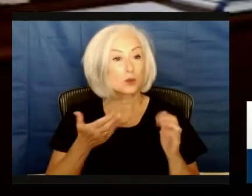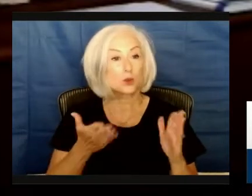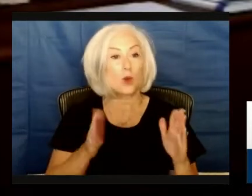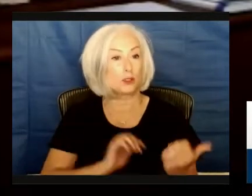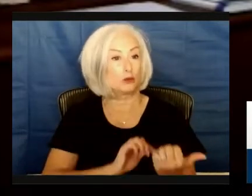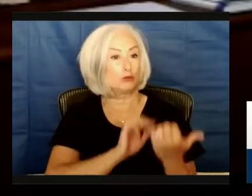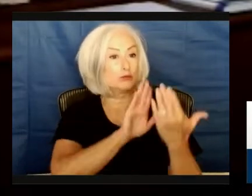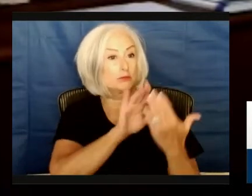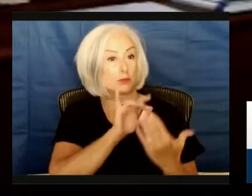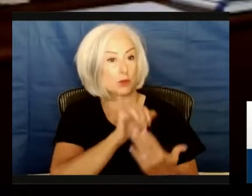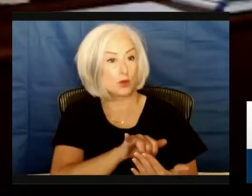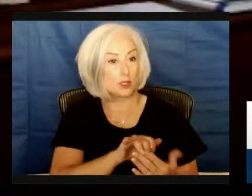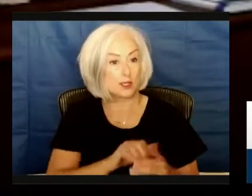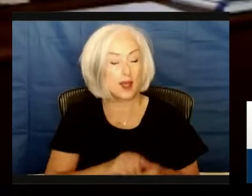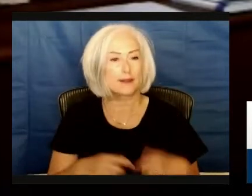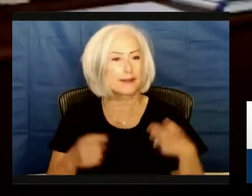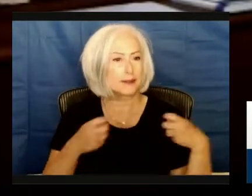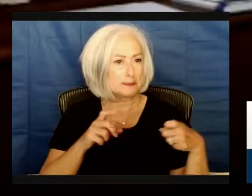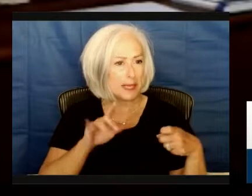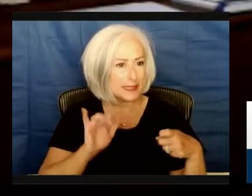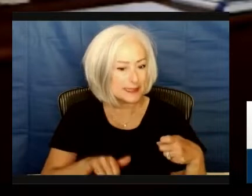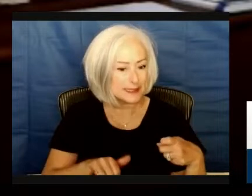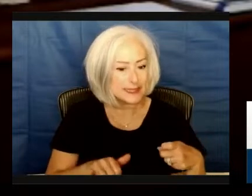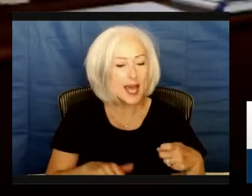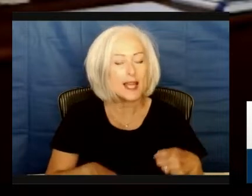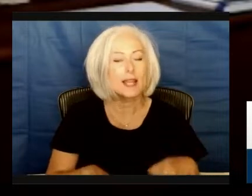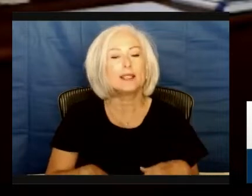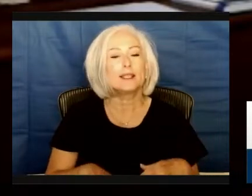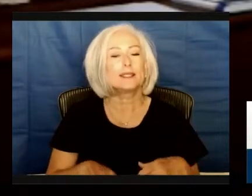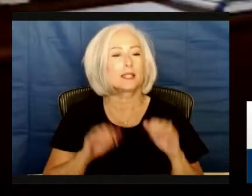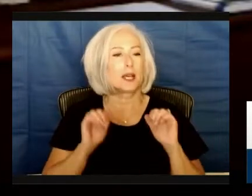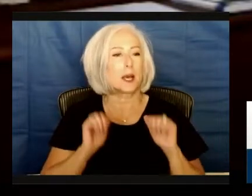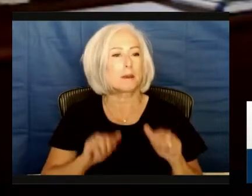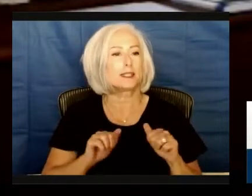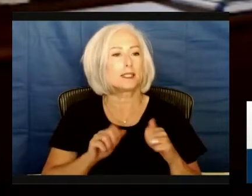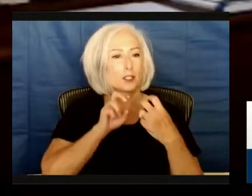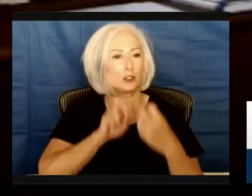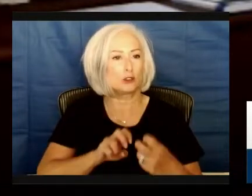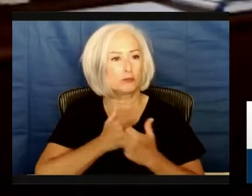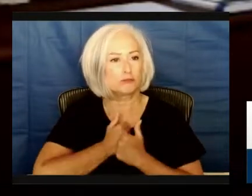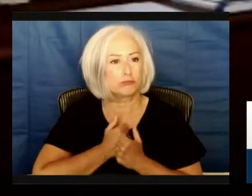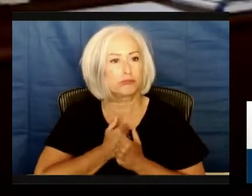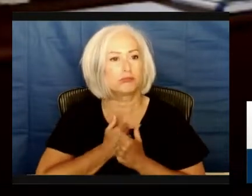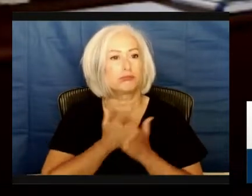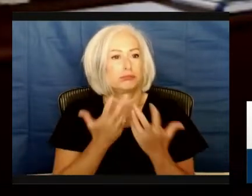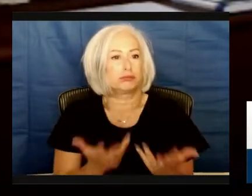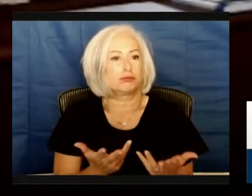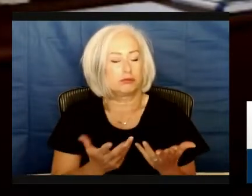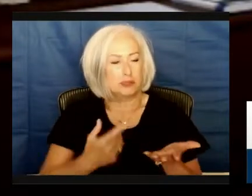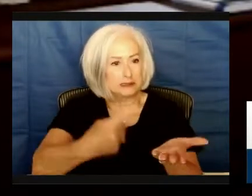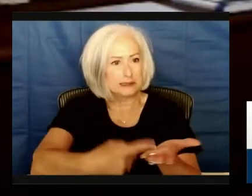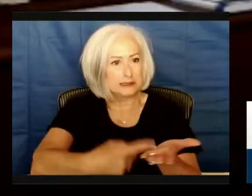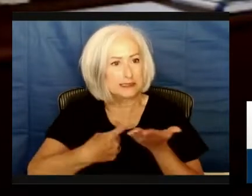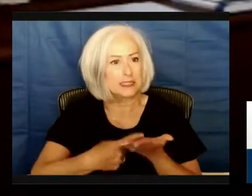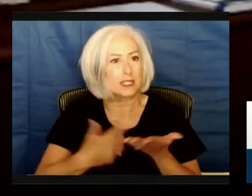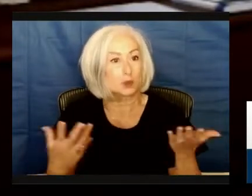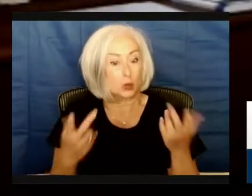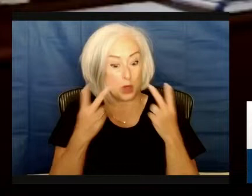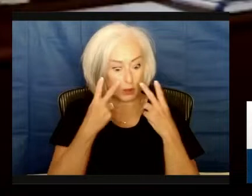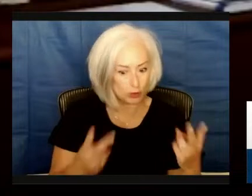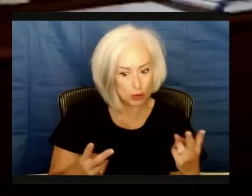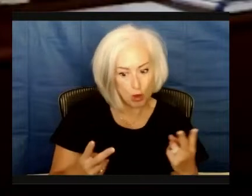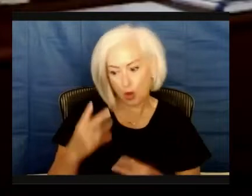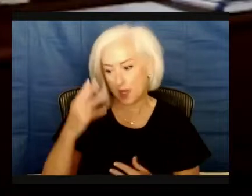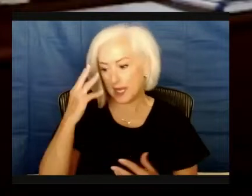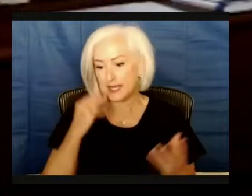to go through the debriefing process after action reviews, talking about what we experienced. It helps to develop and